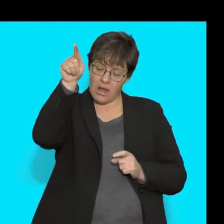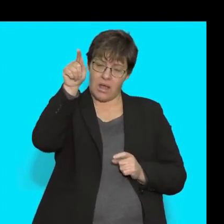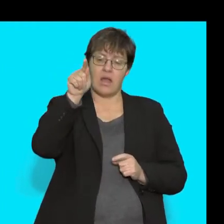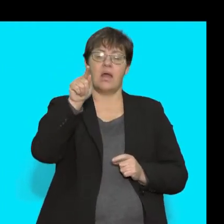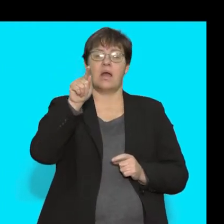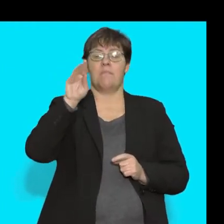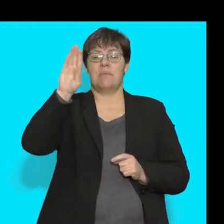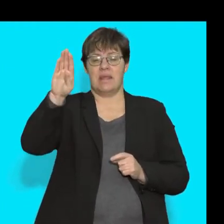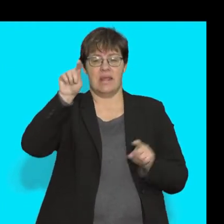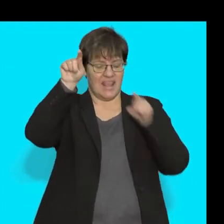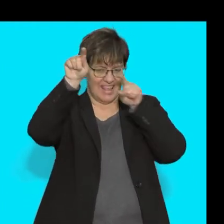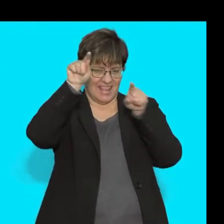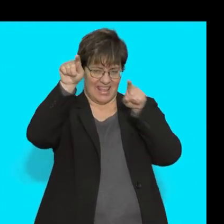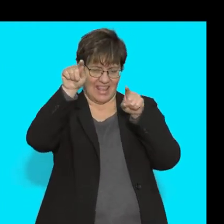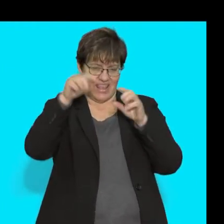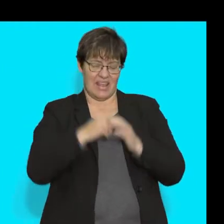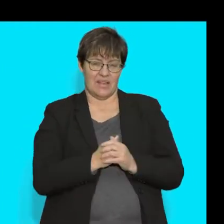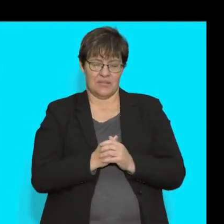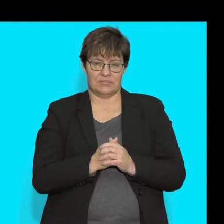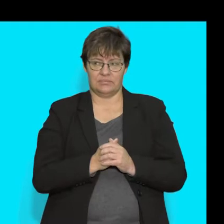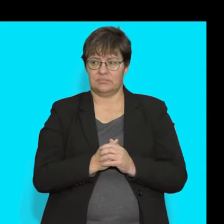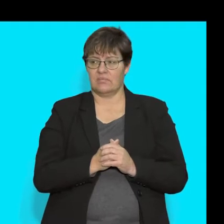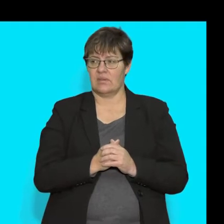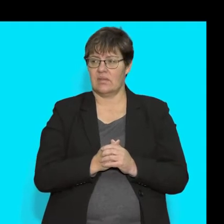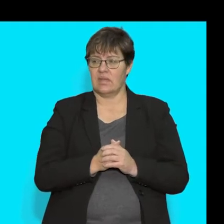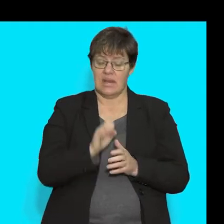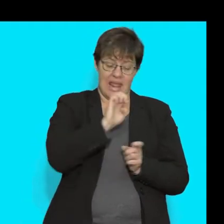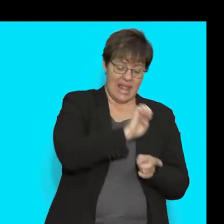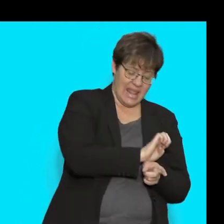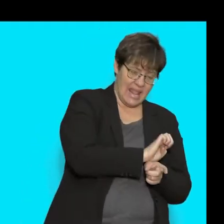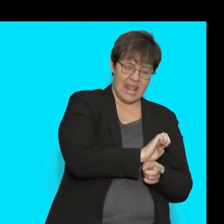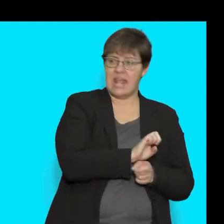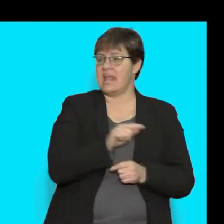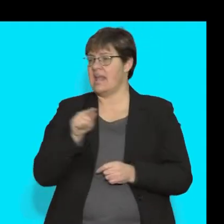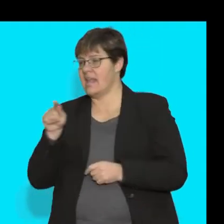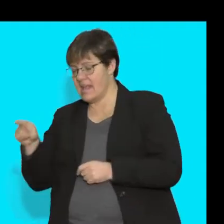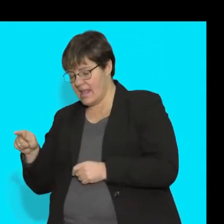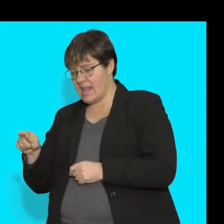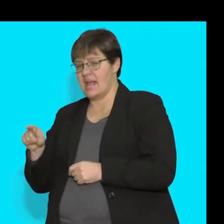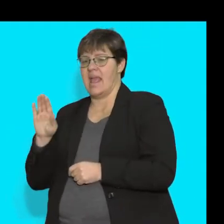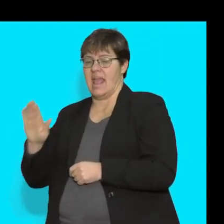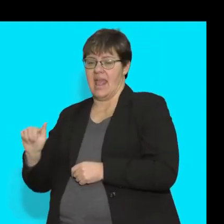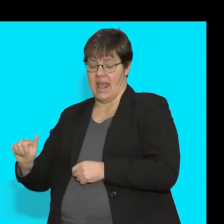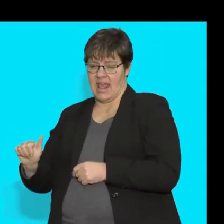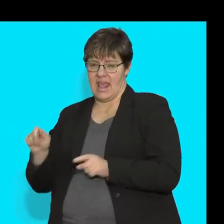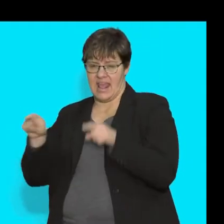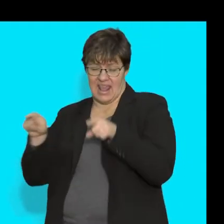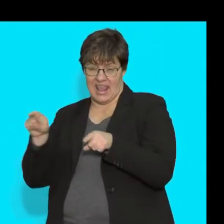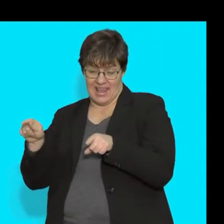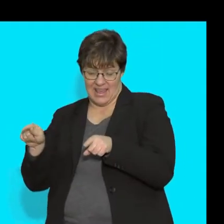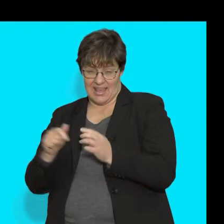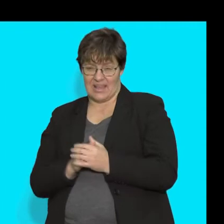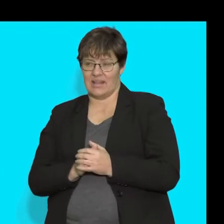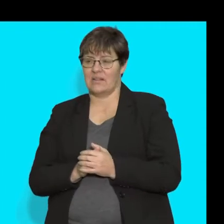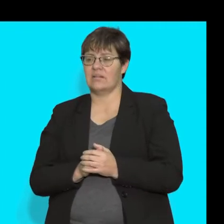be corresponding with the value of B. And then this angle E there will be corresponding with